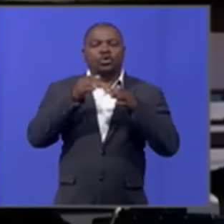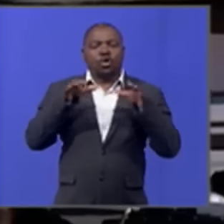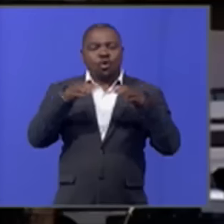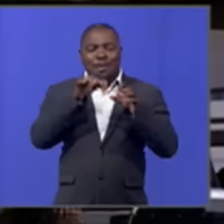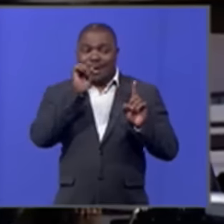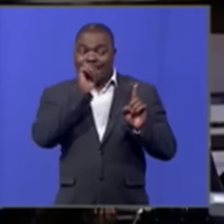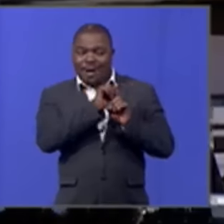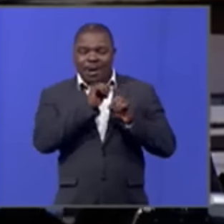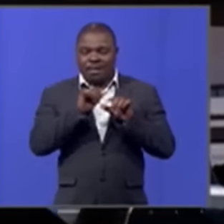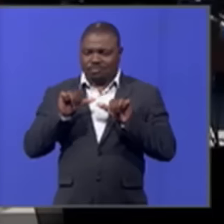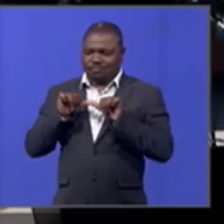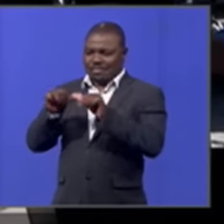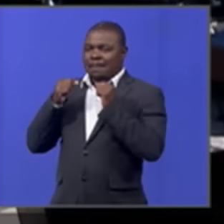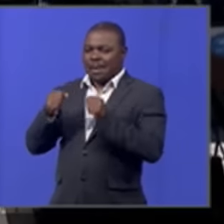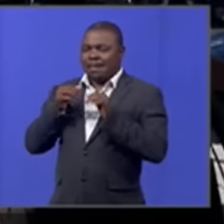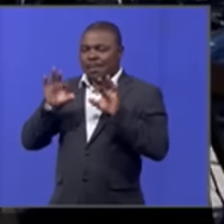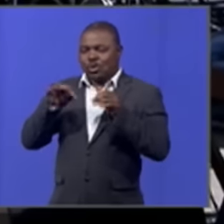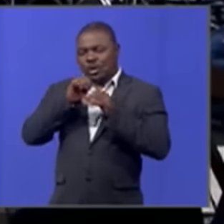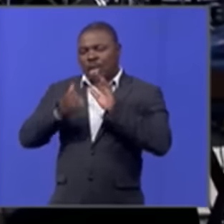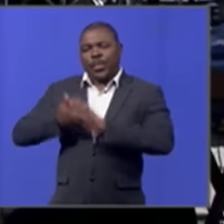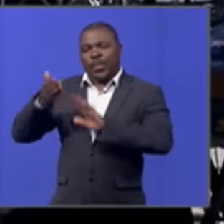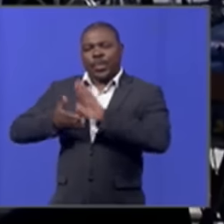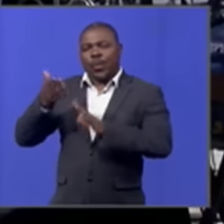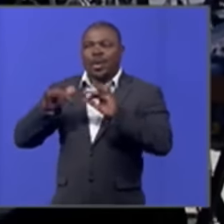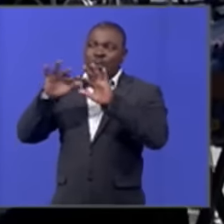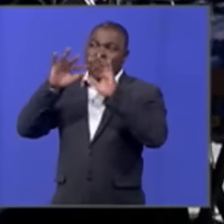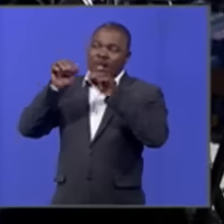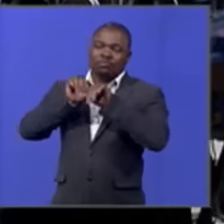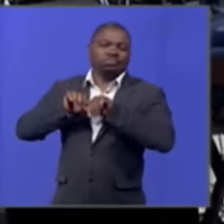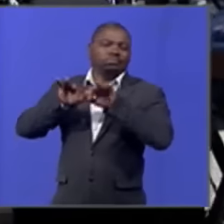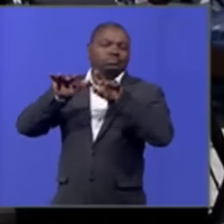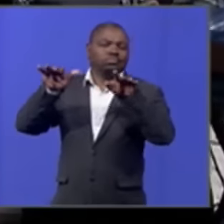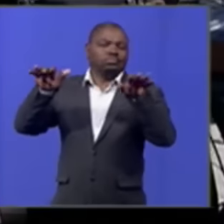diragatsa mmino wa gagwe go ralala lefatshe.